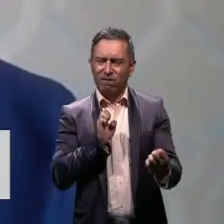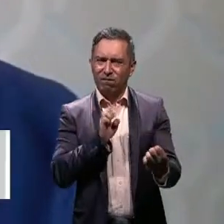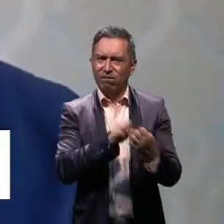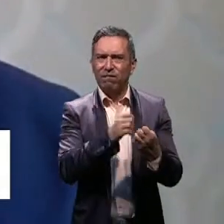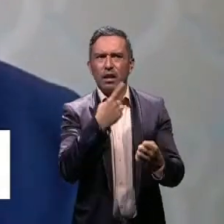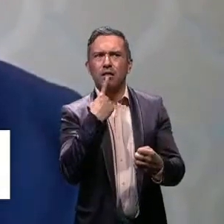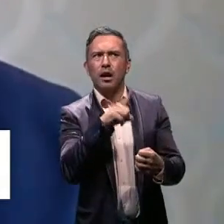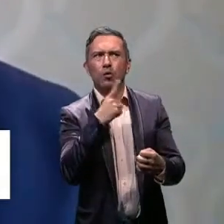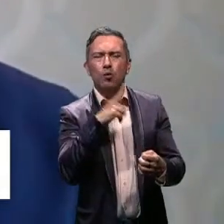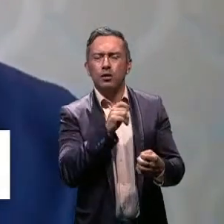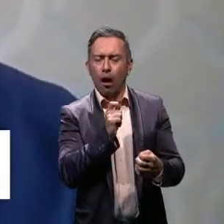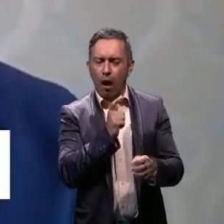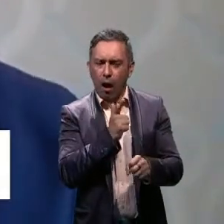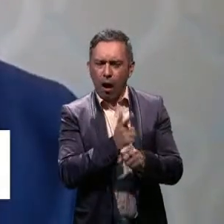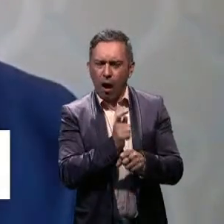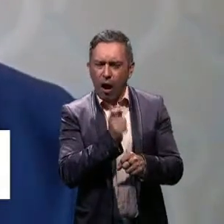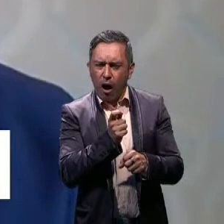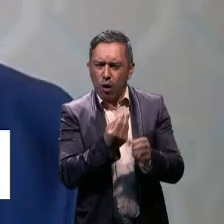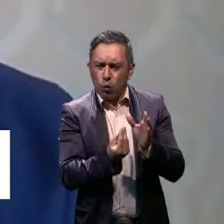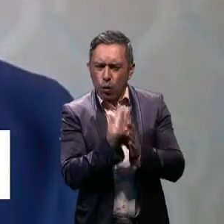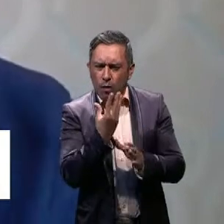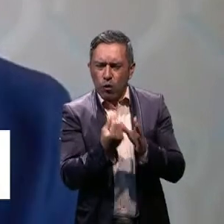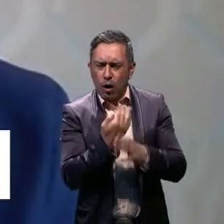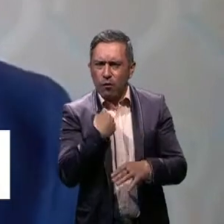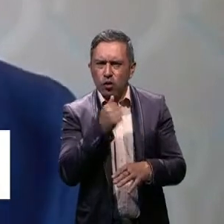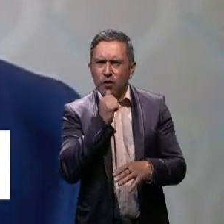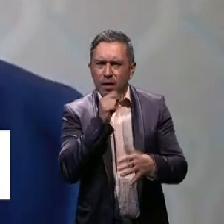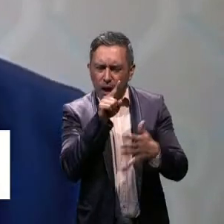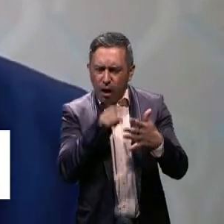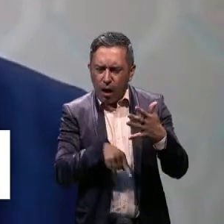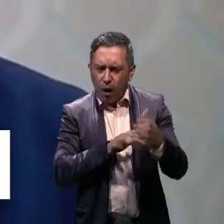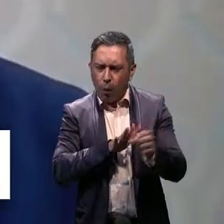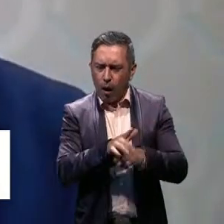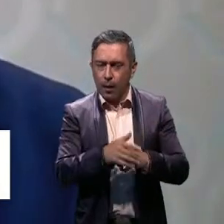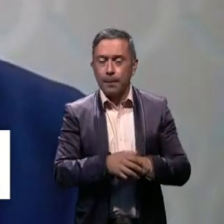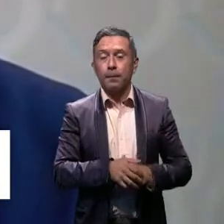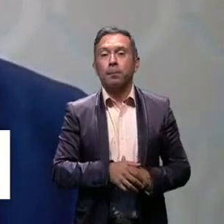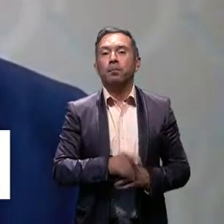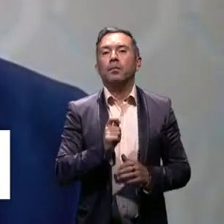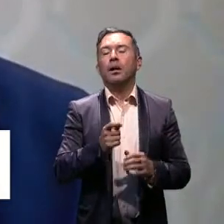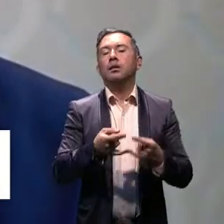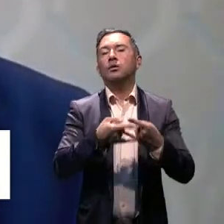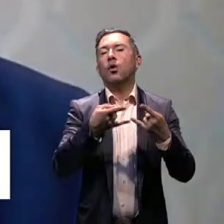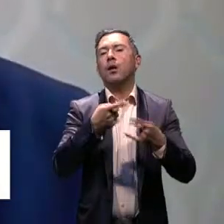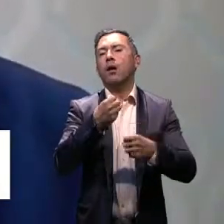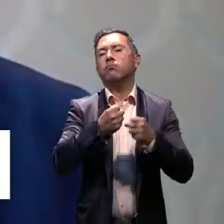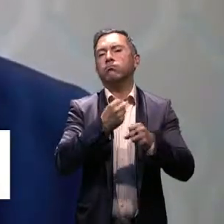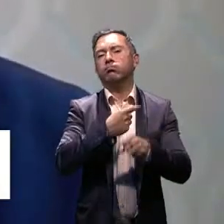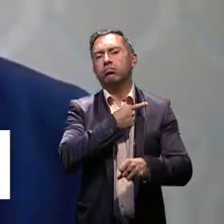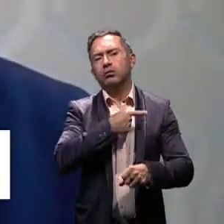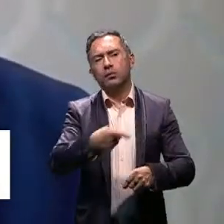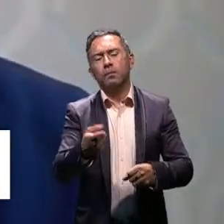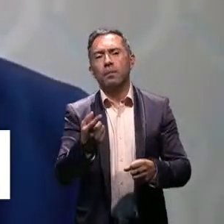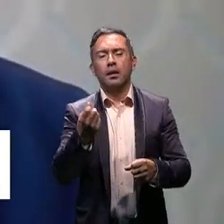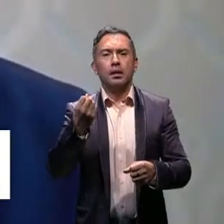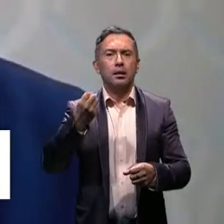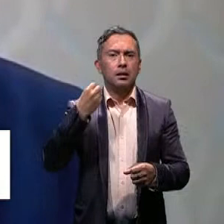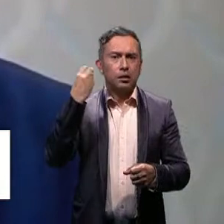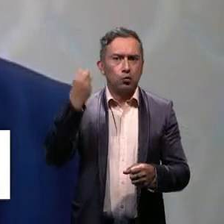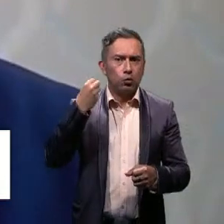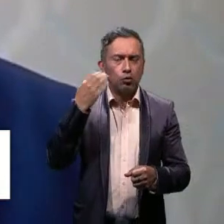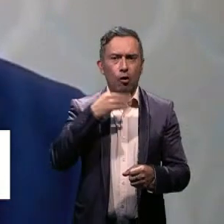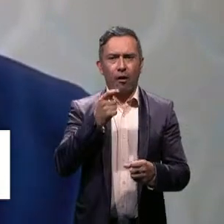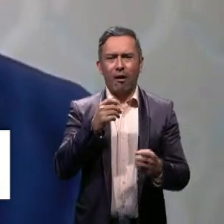of these fraud statements? Because it's important to historically understand which has been